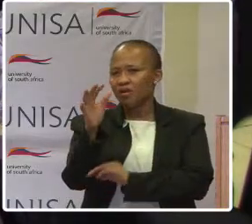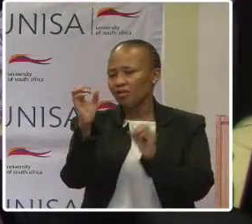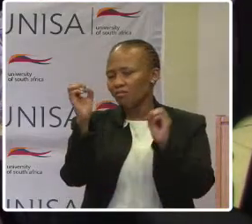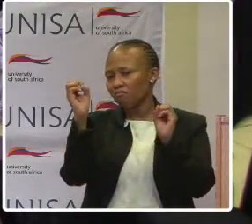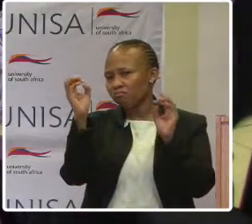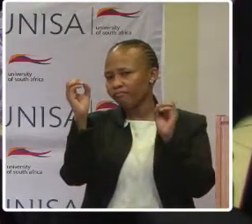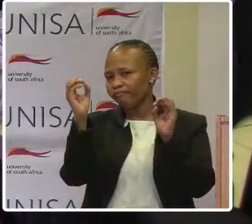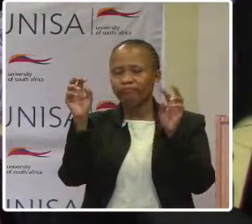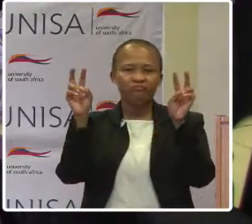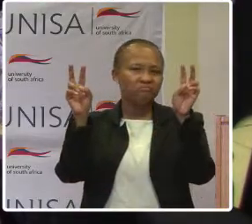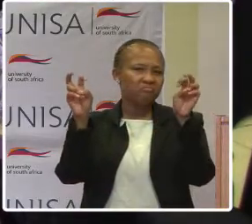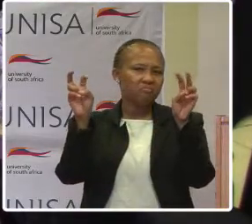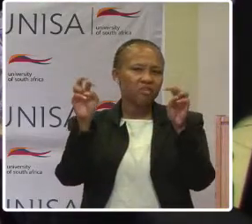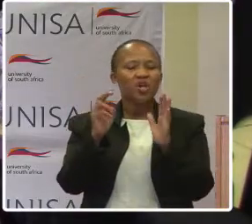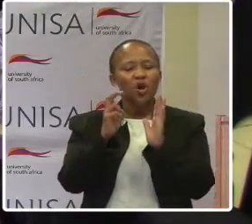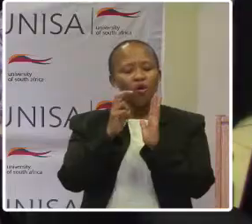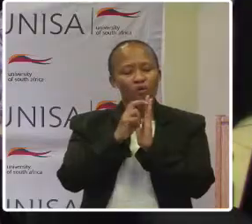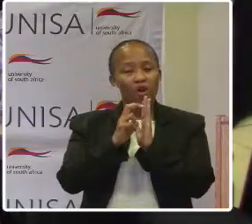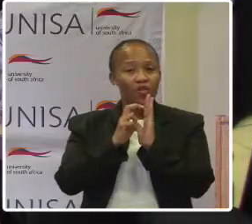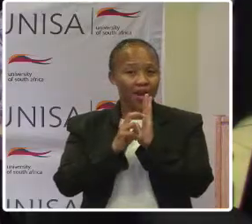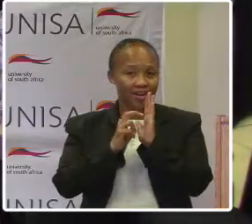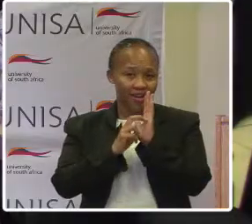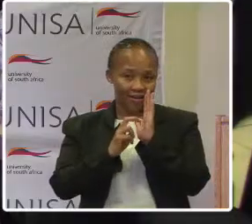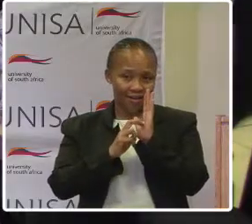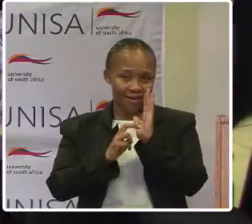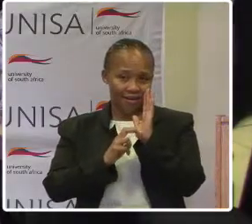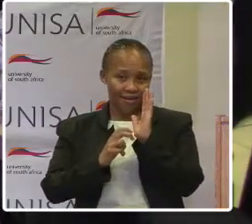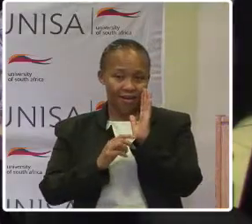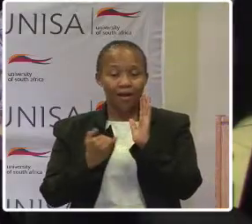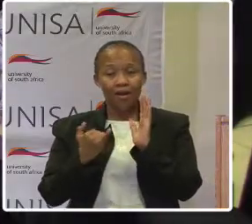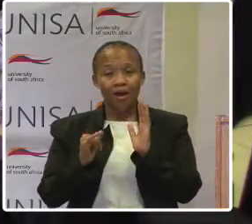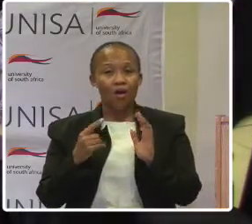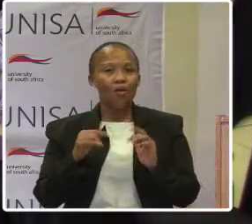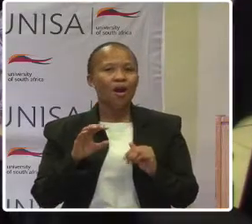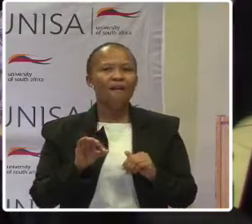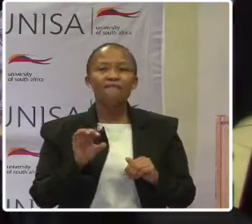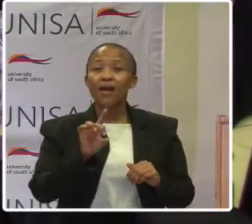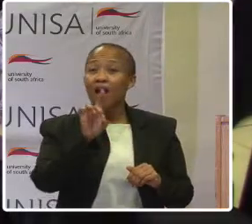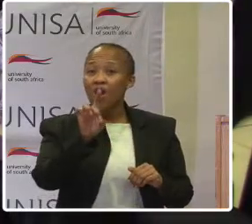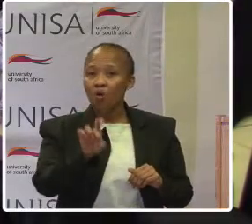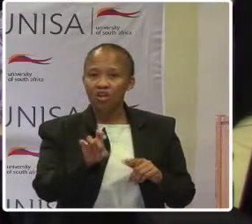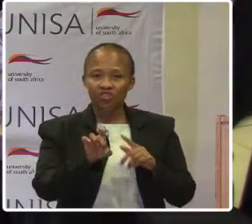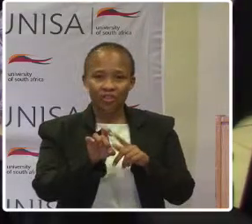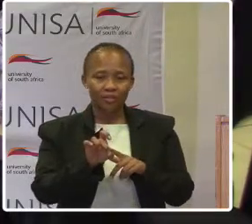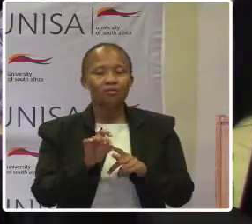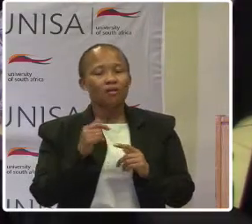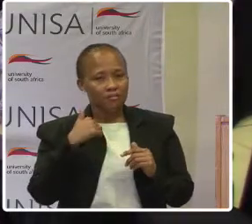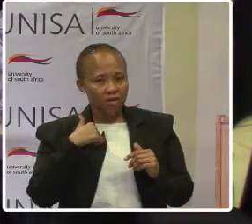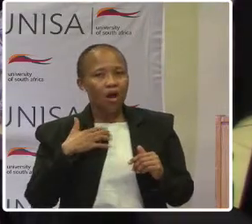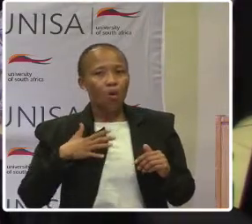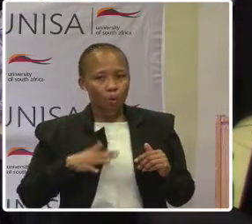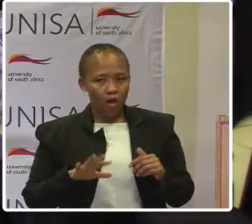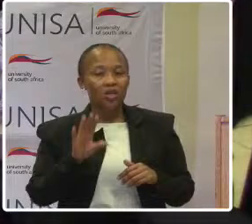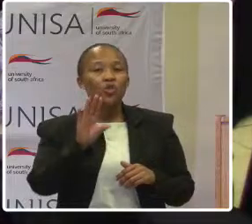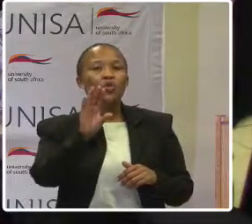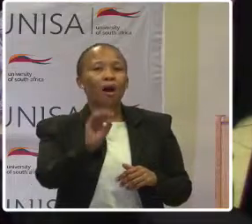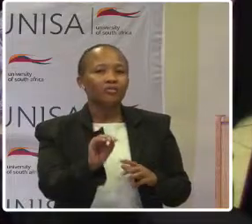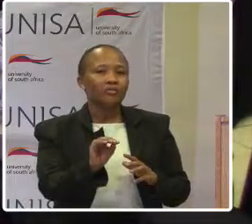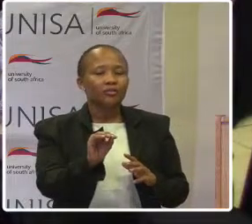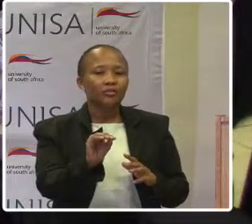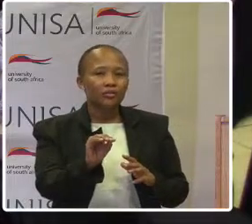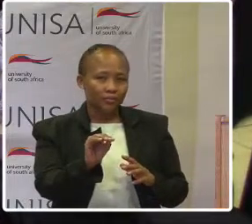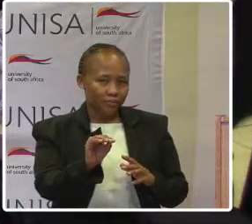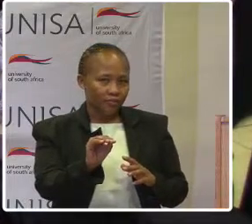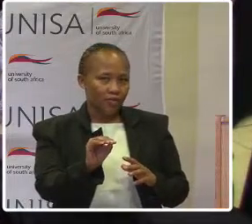military. You know, it's one of the questions that, you know, I wanted to raise with